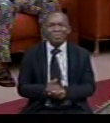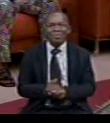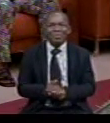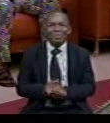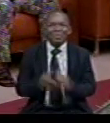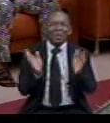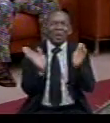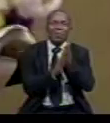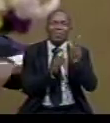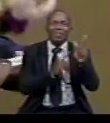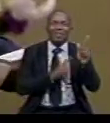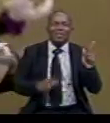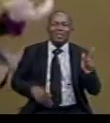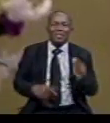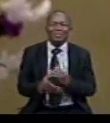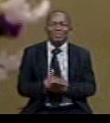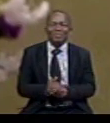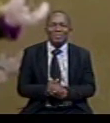Praise the Lord.